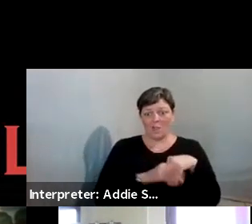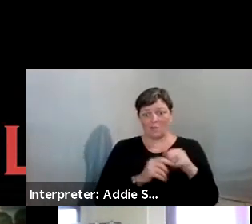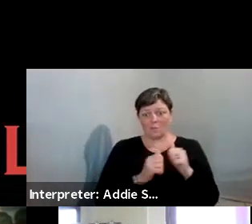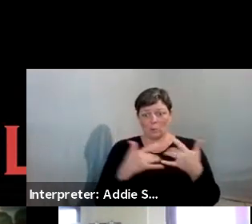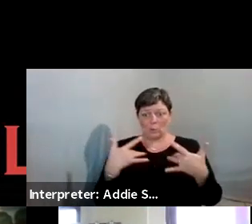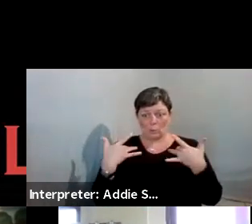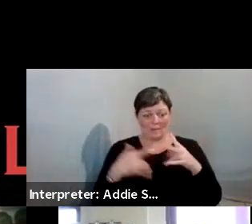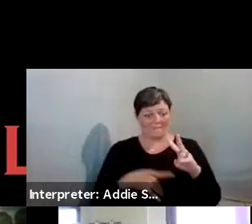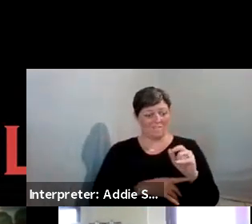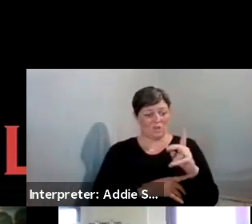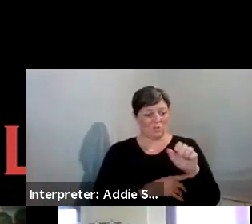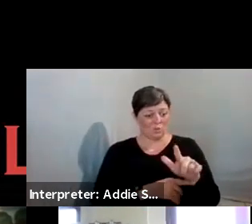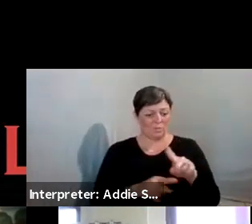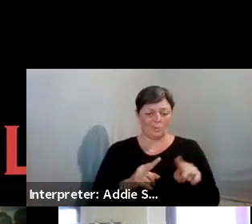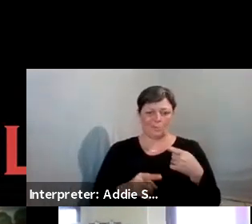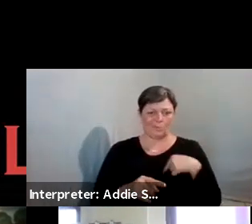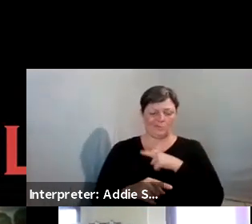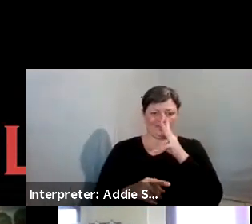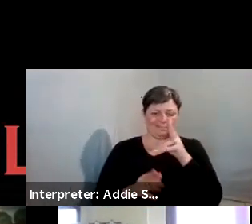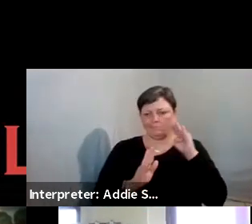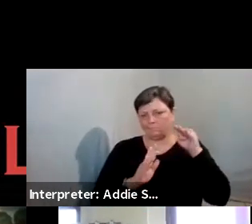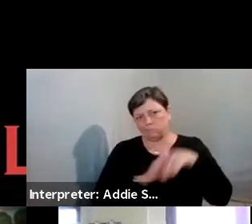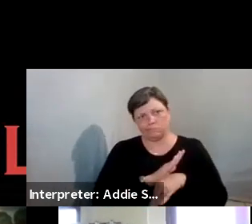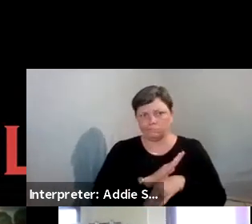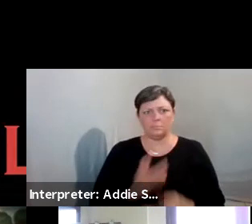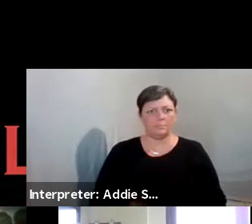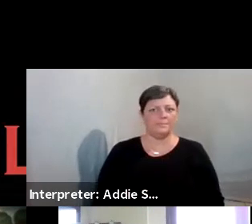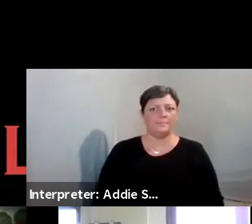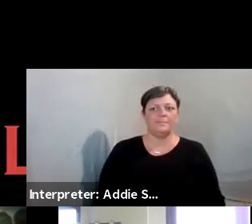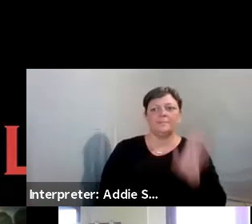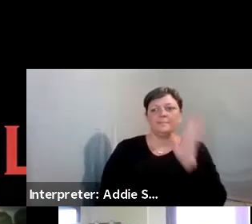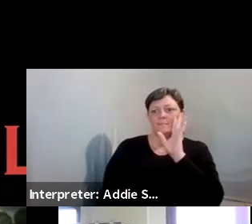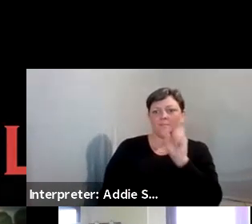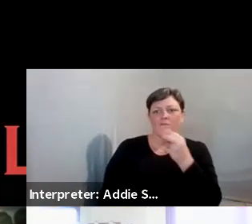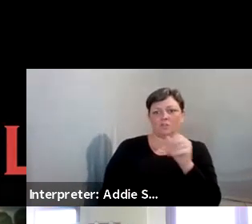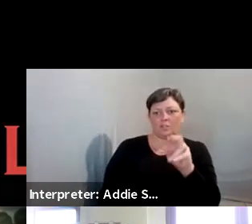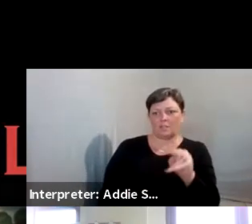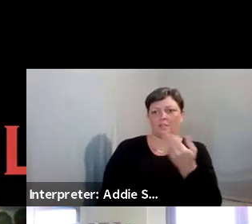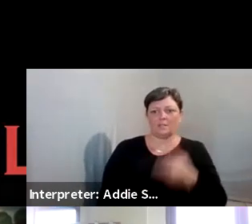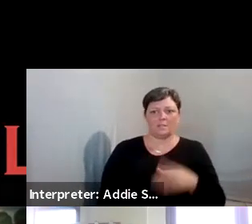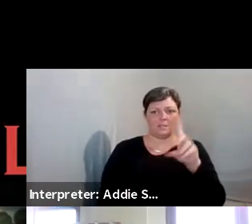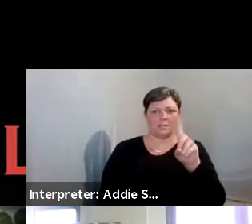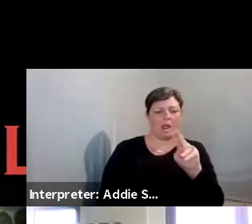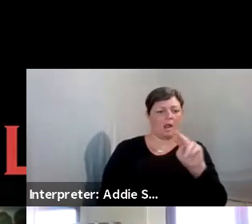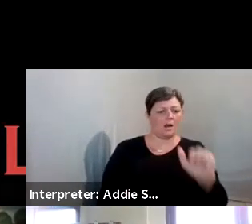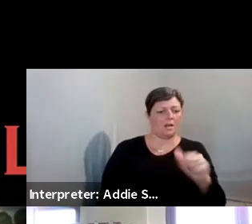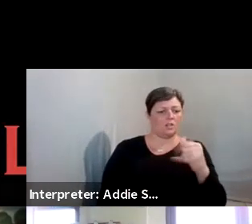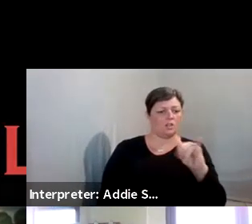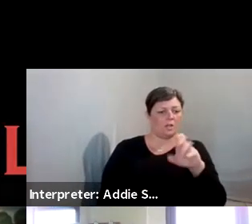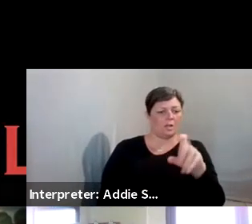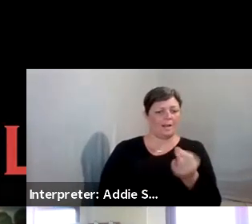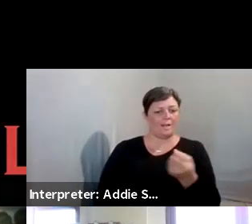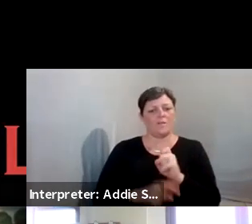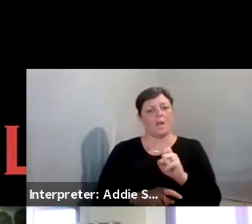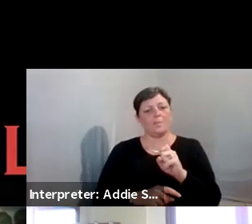we have really seen that drop off significantly. Hi, Shannon. This is Donna Gillette from upstate New